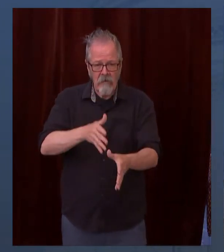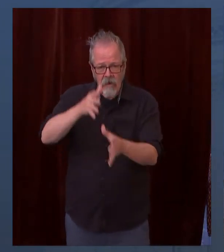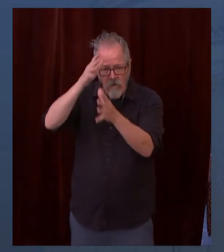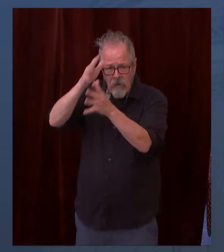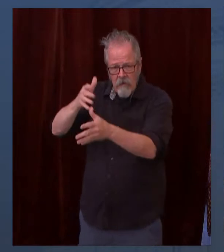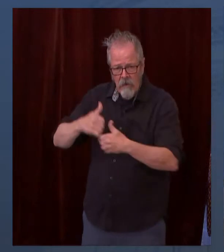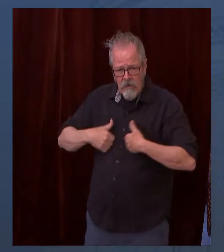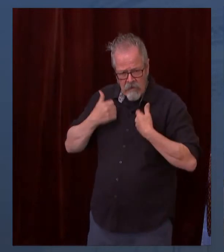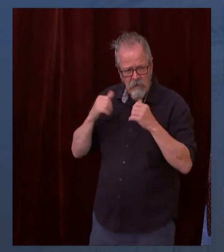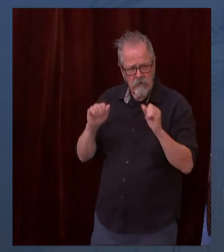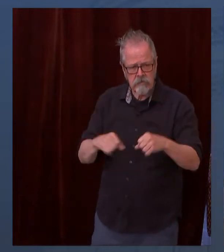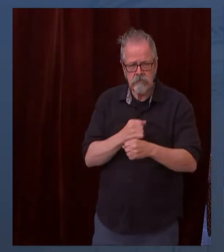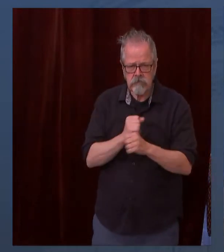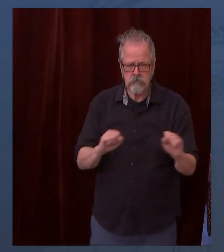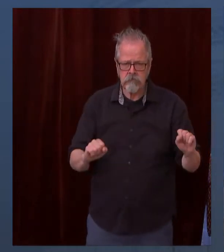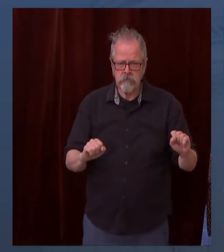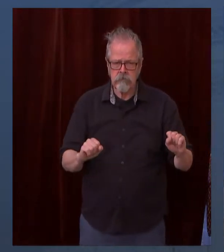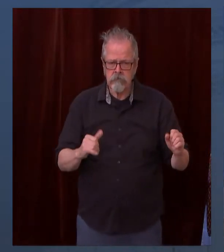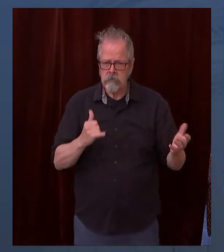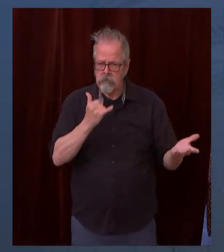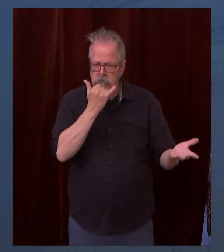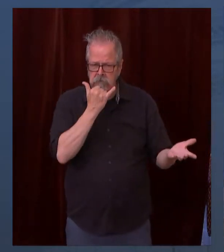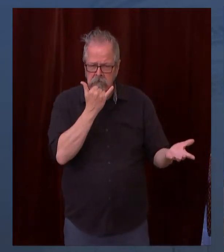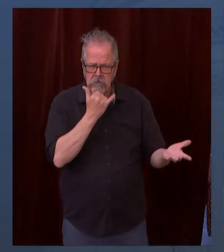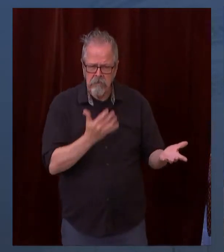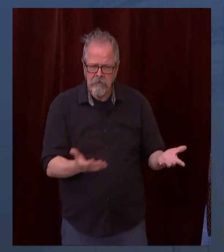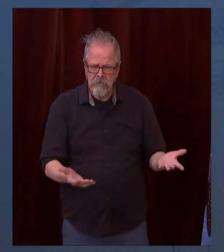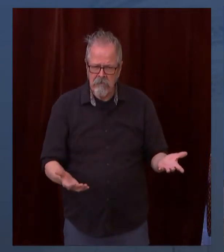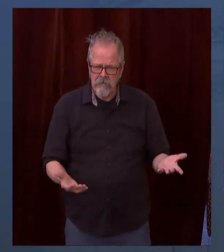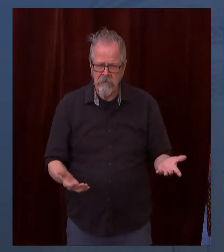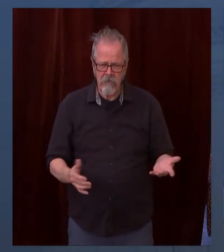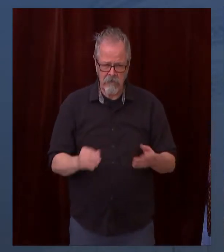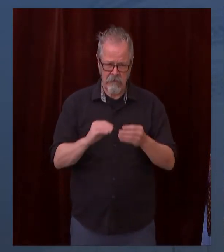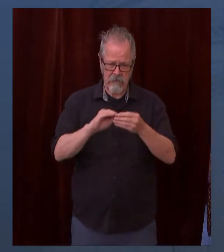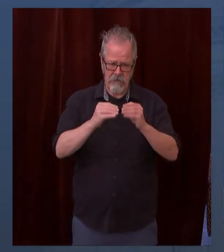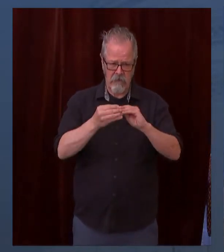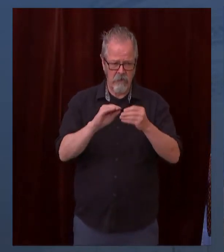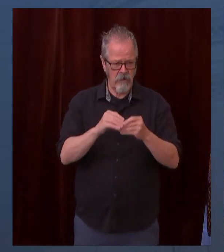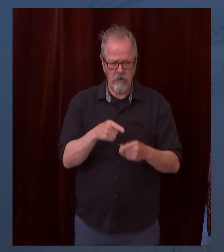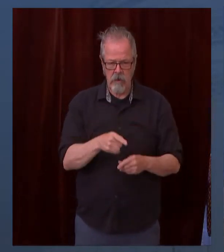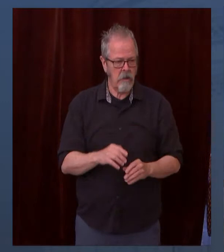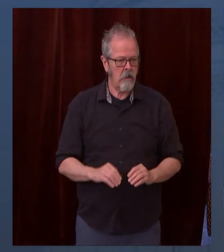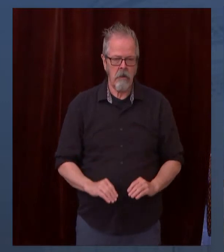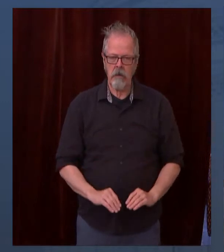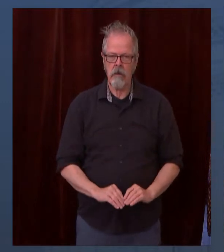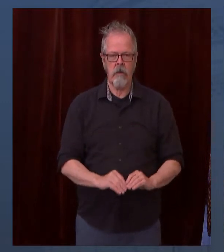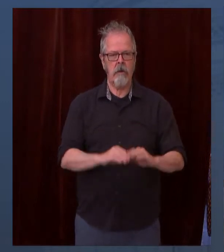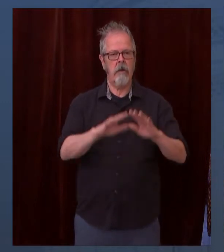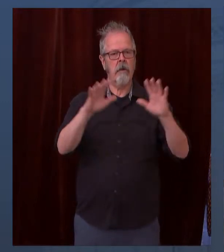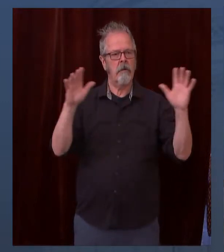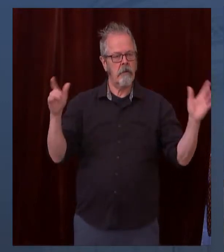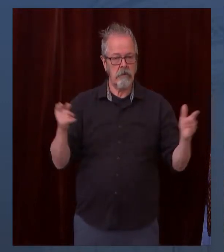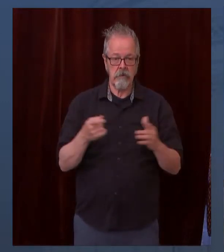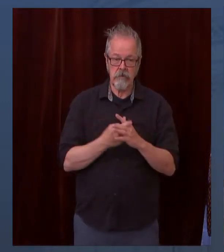this pandemic is to get vaccines. And we're very appreciative of the hundreds of thousands of Washingtonians who